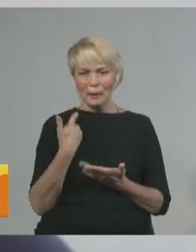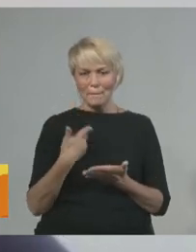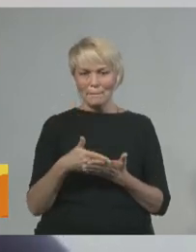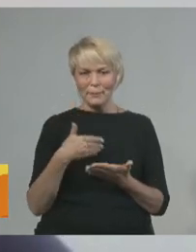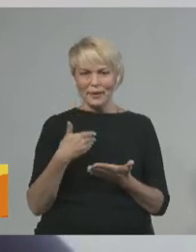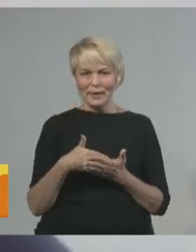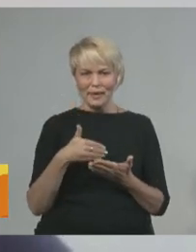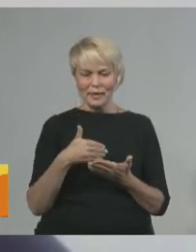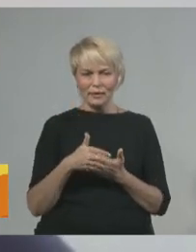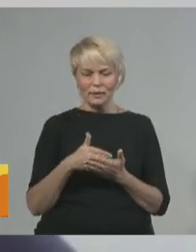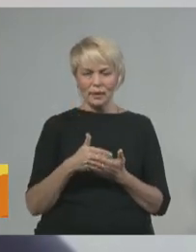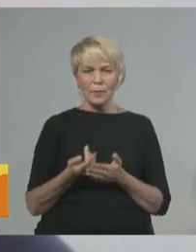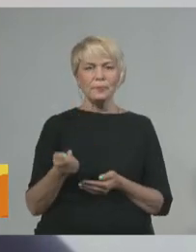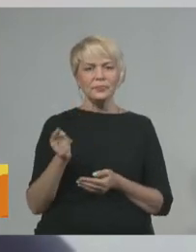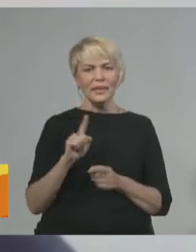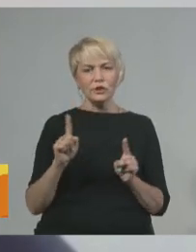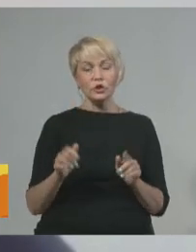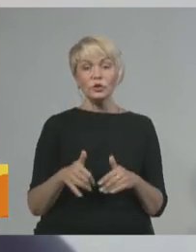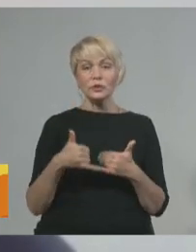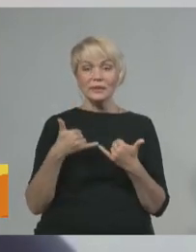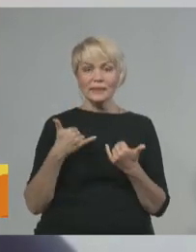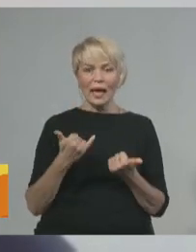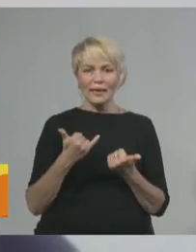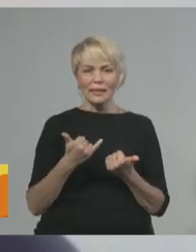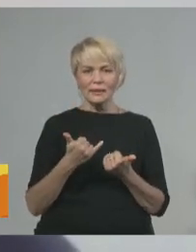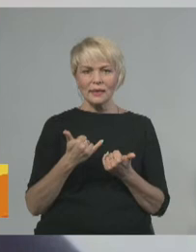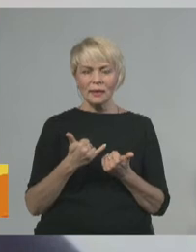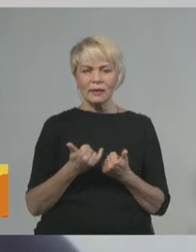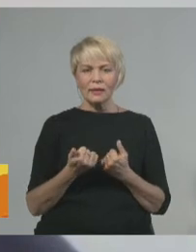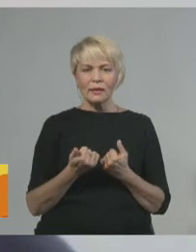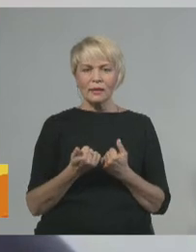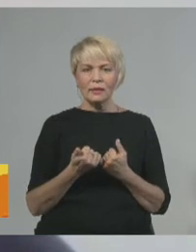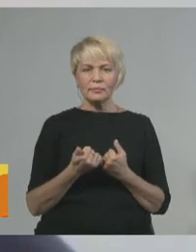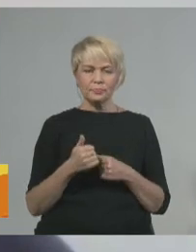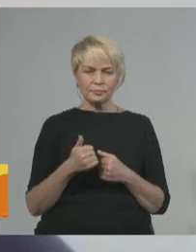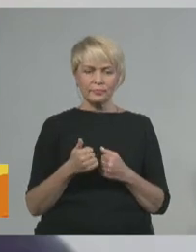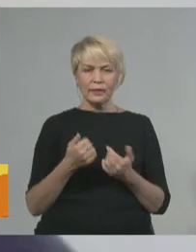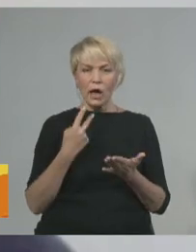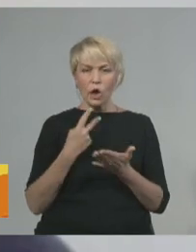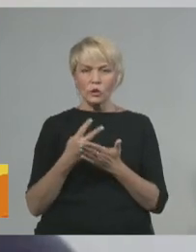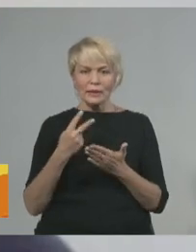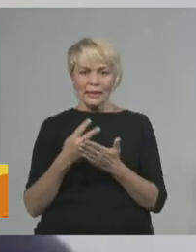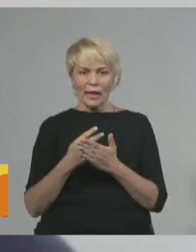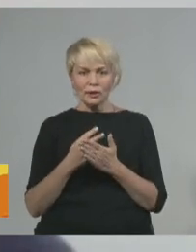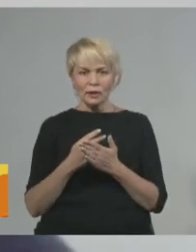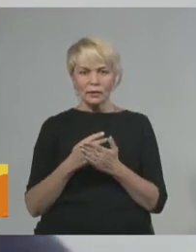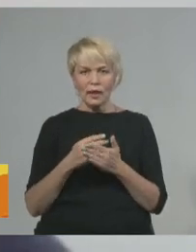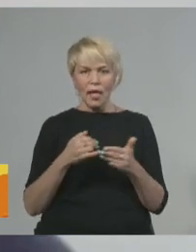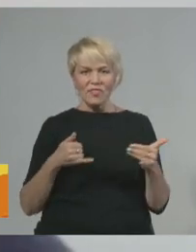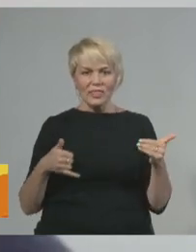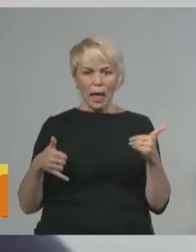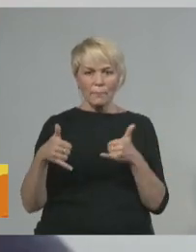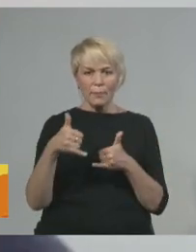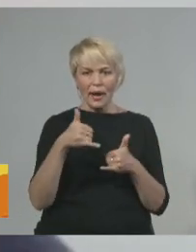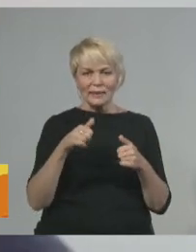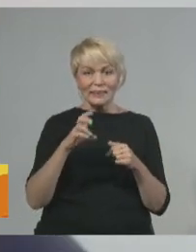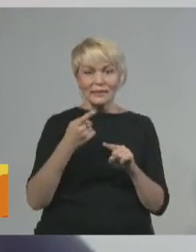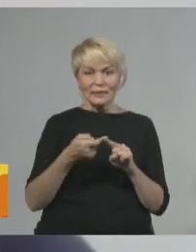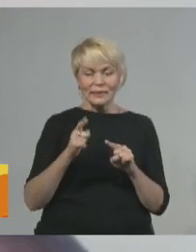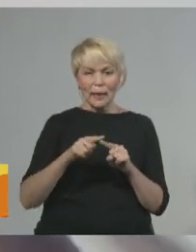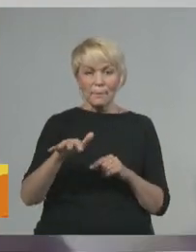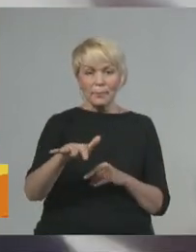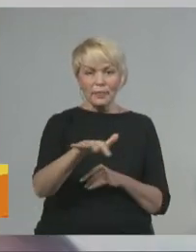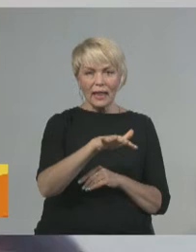called the conversation lab it will be launched next year and it's a platform that will be